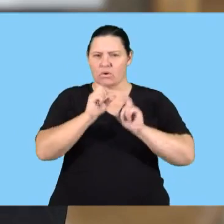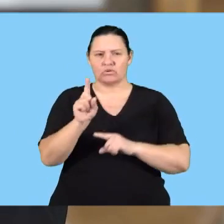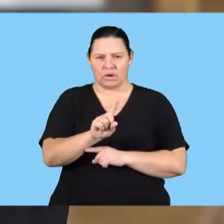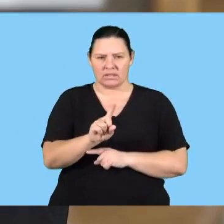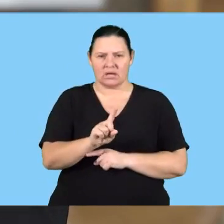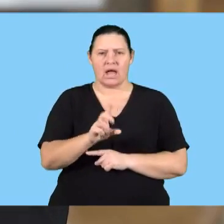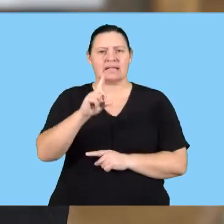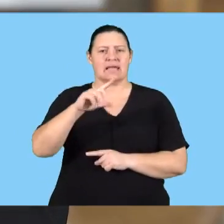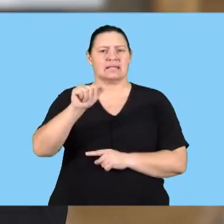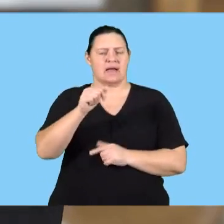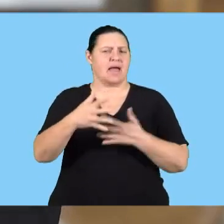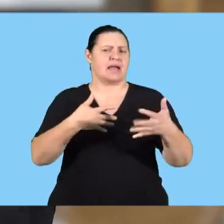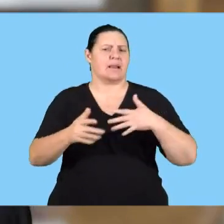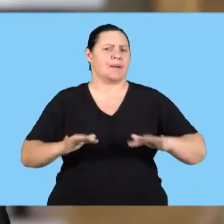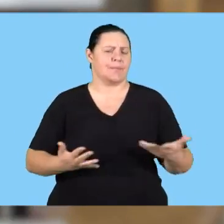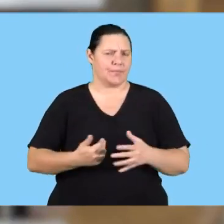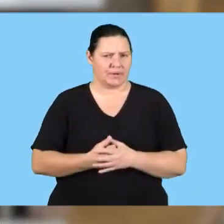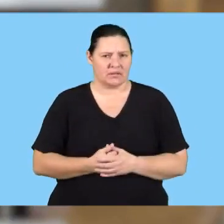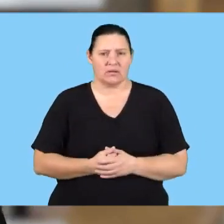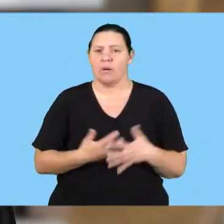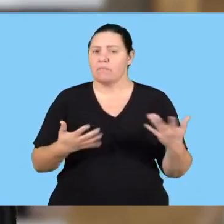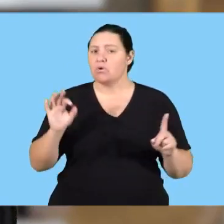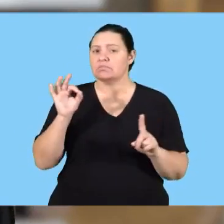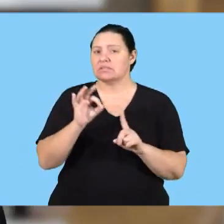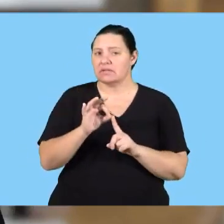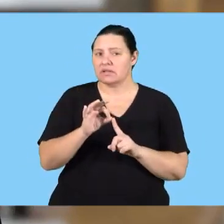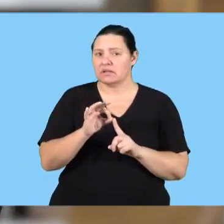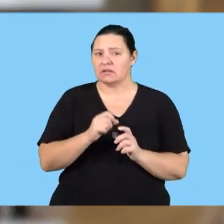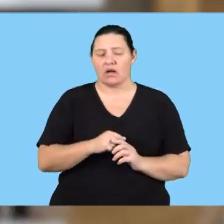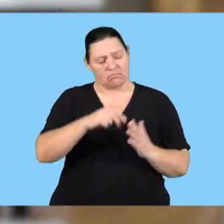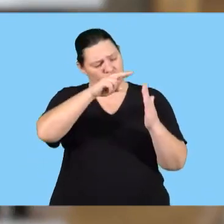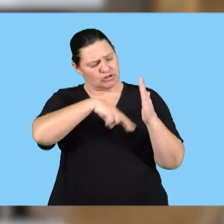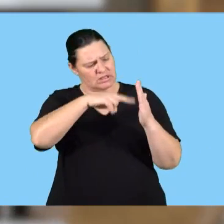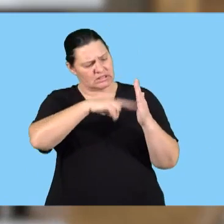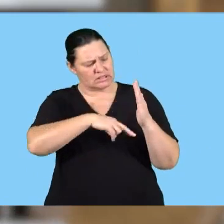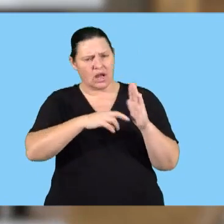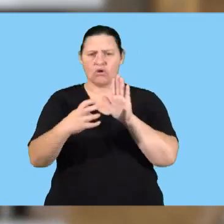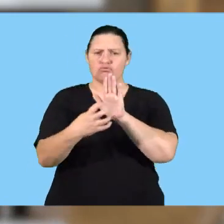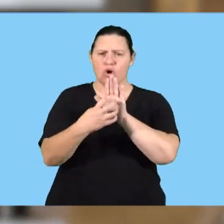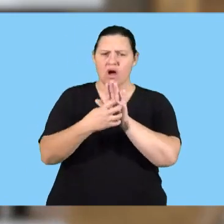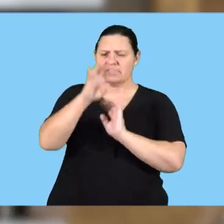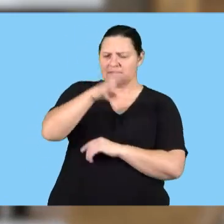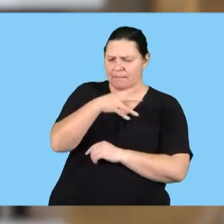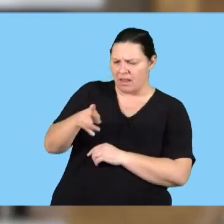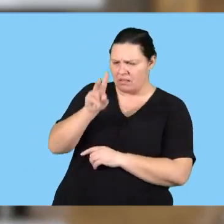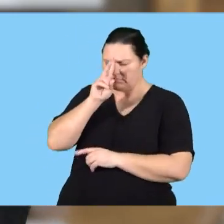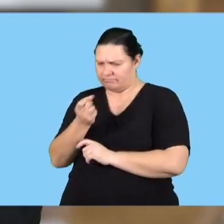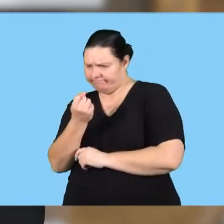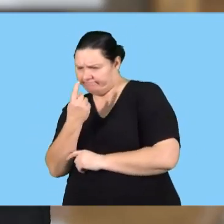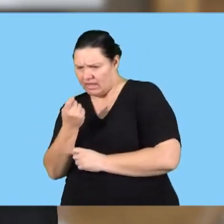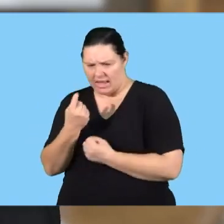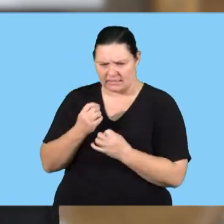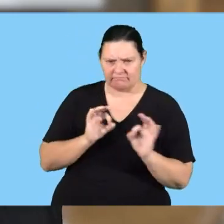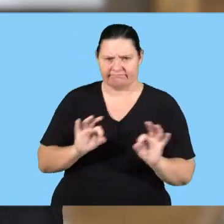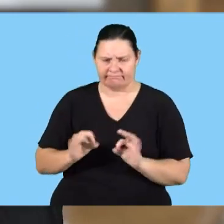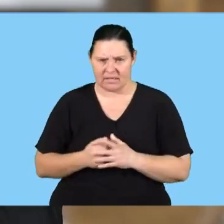the topic of data handling, and more specifically on reading and interpreting of graphs and tables. Now,